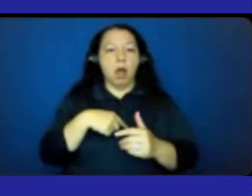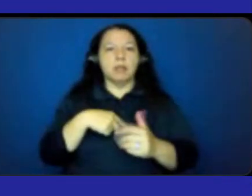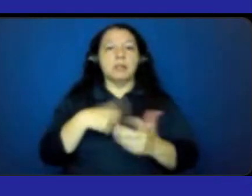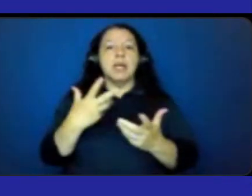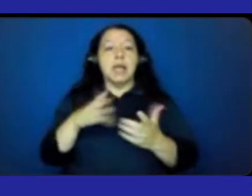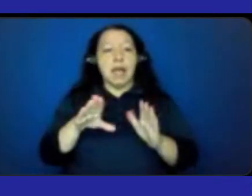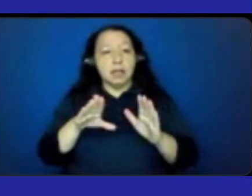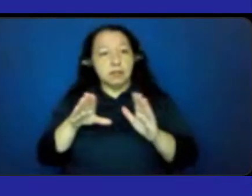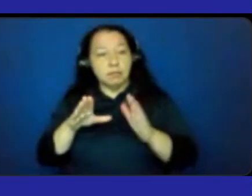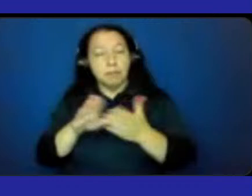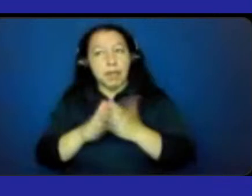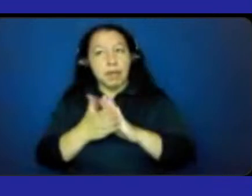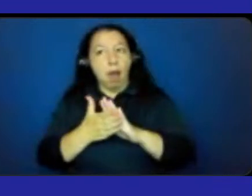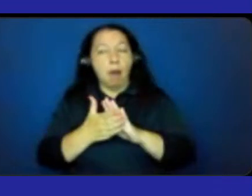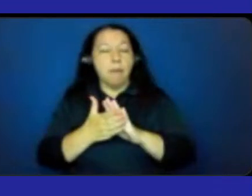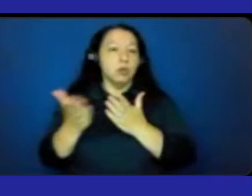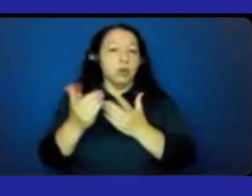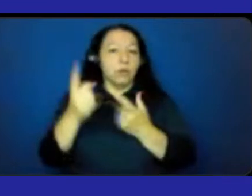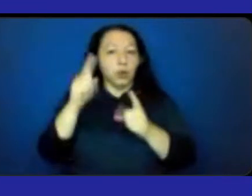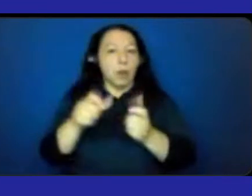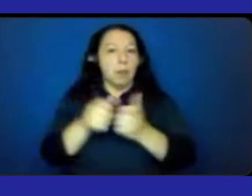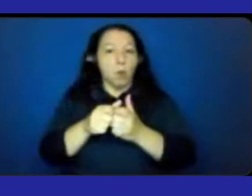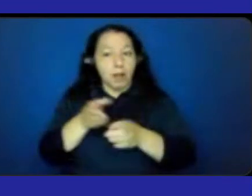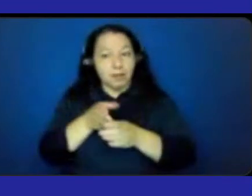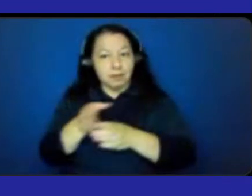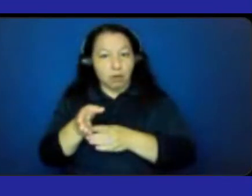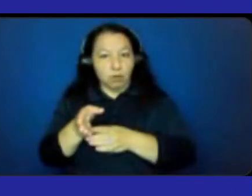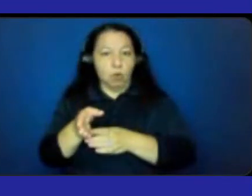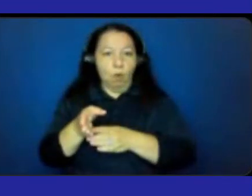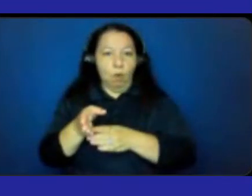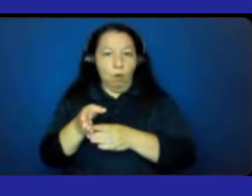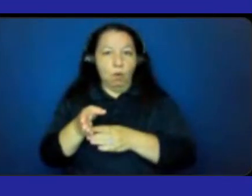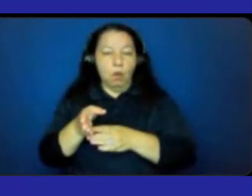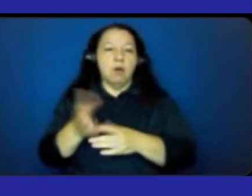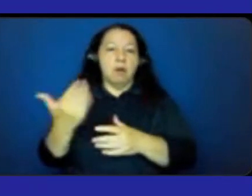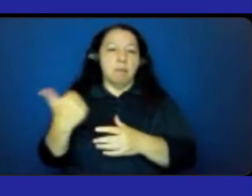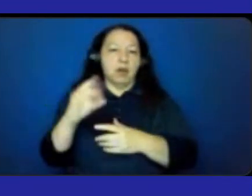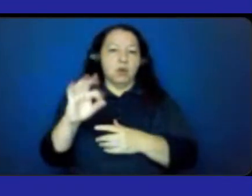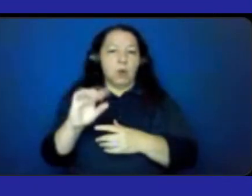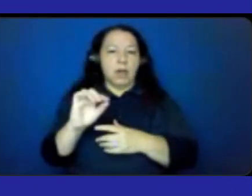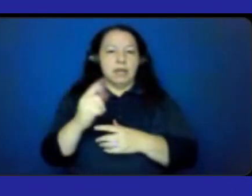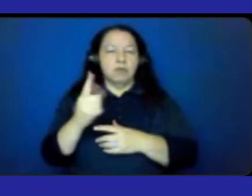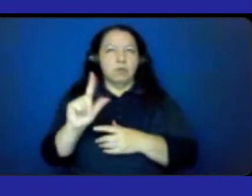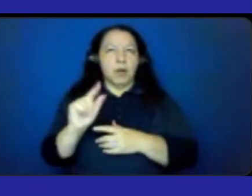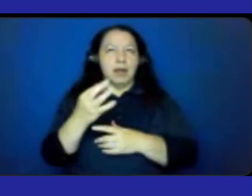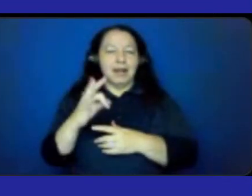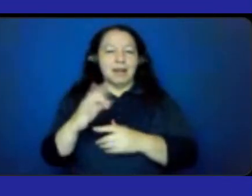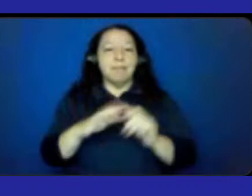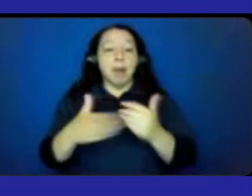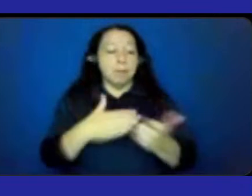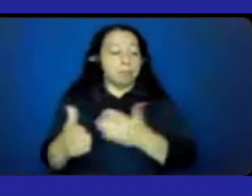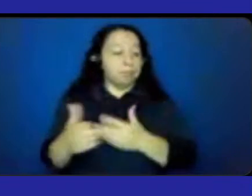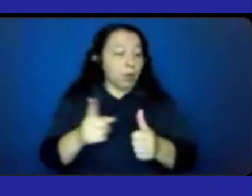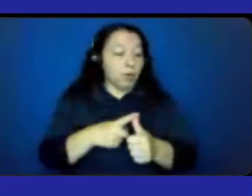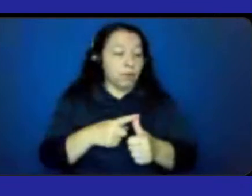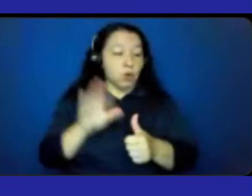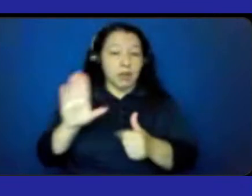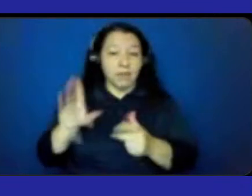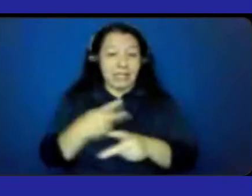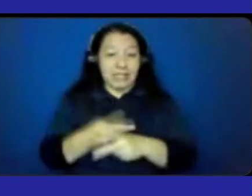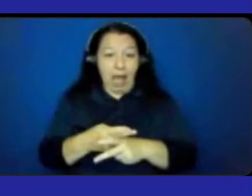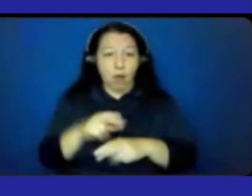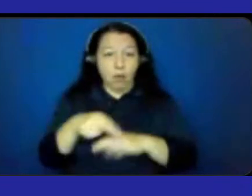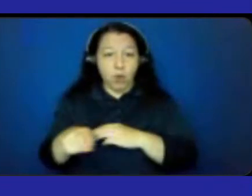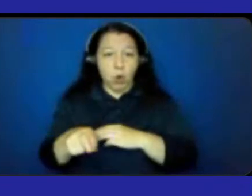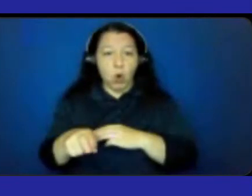back in 2019. Unfortunately, plans for a first of its kind referral and scheduling system to be built